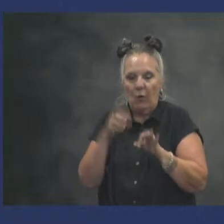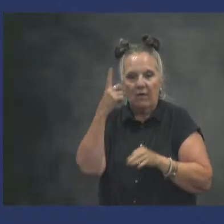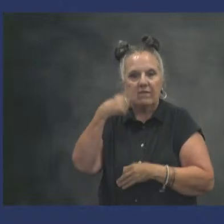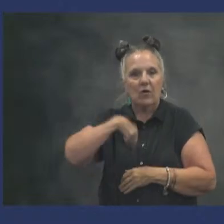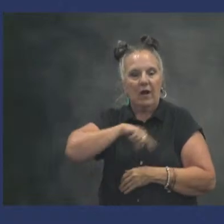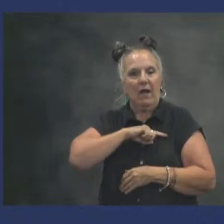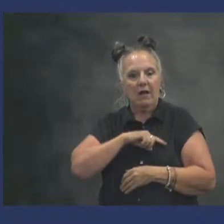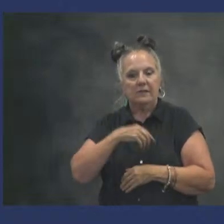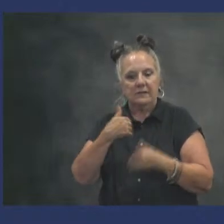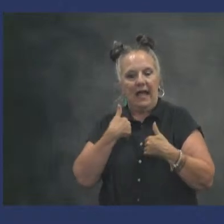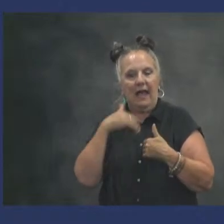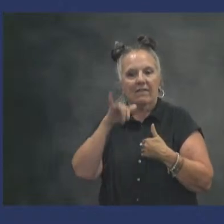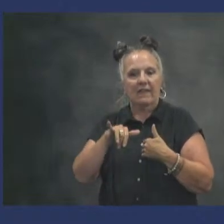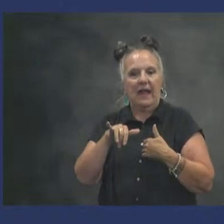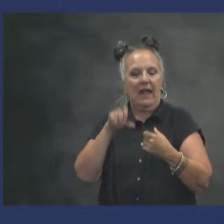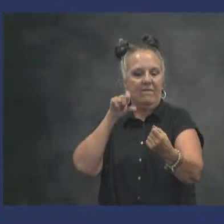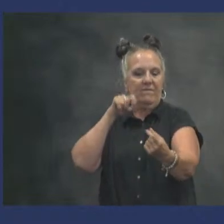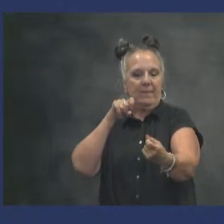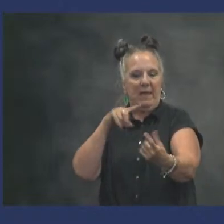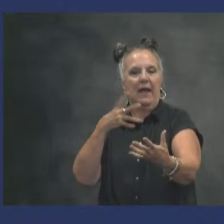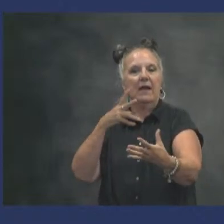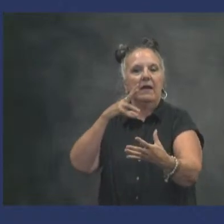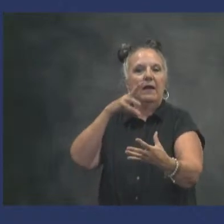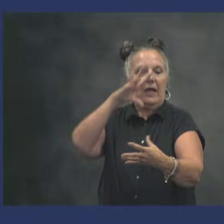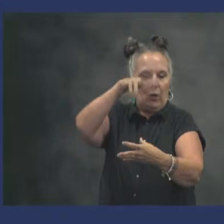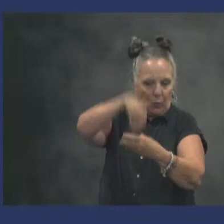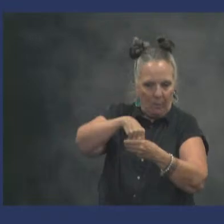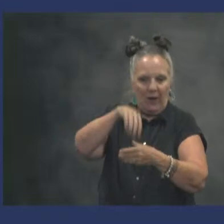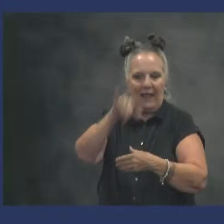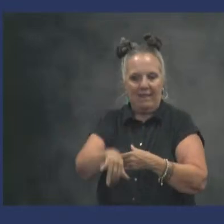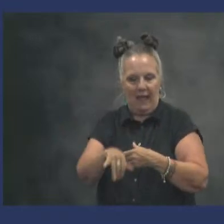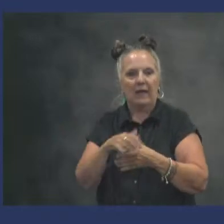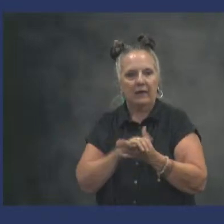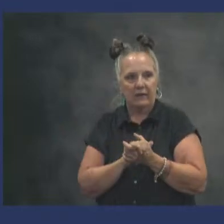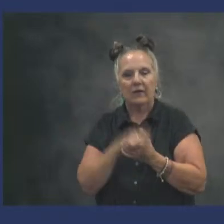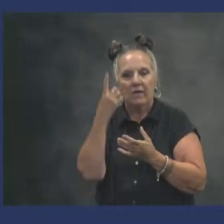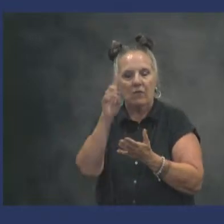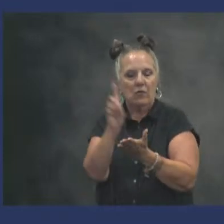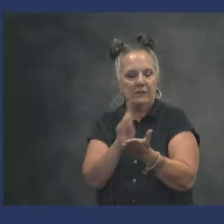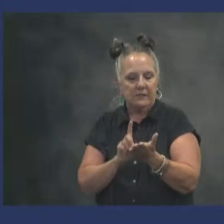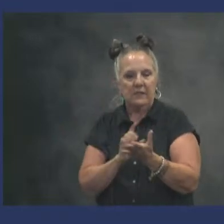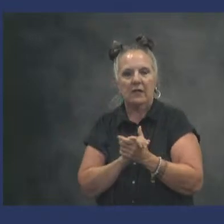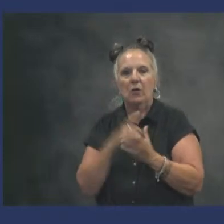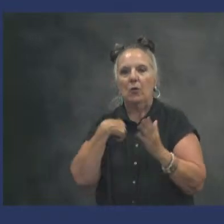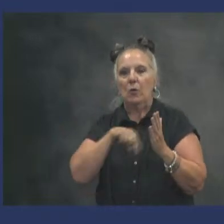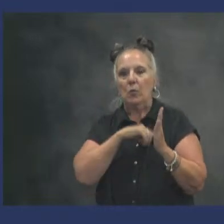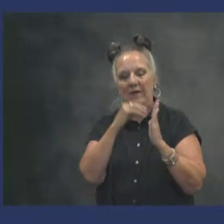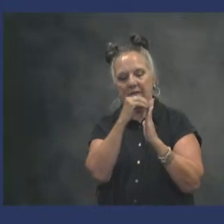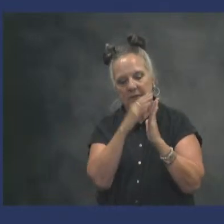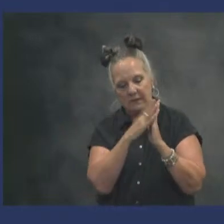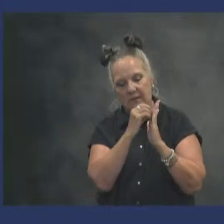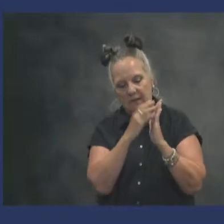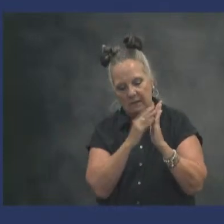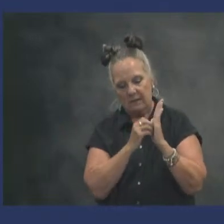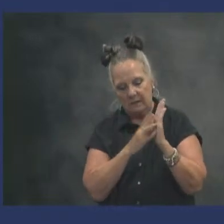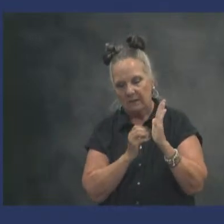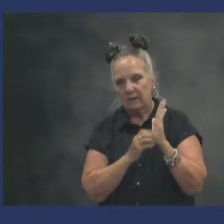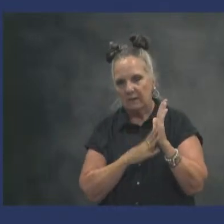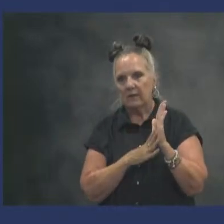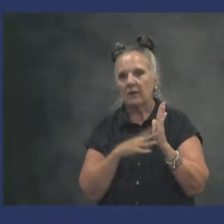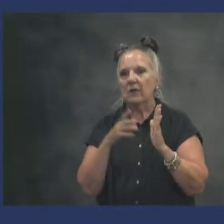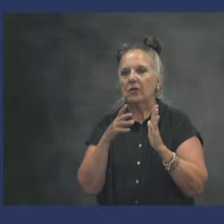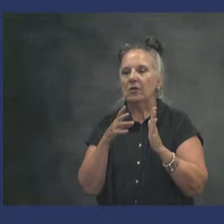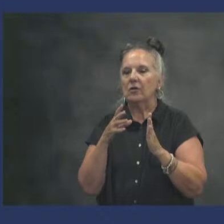user feedback and be able to incorporate those comments into the design. So we've documented those with markups of the